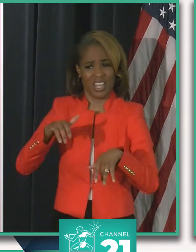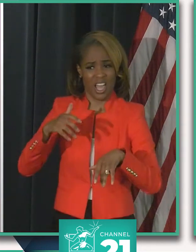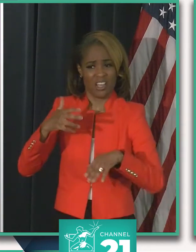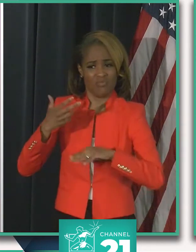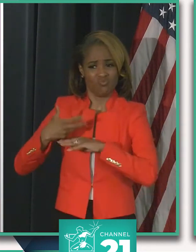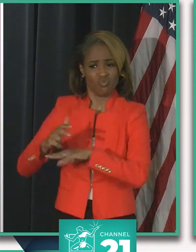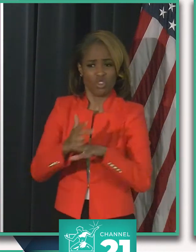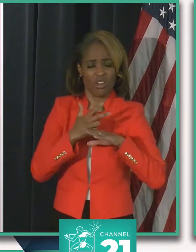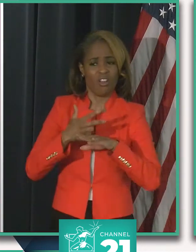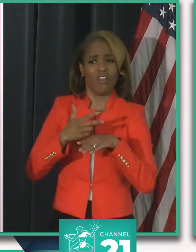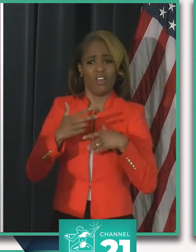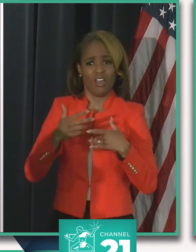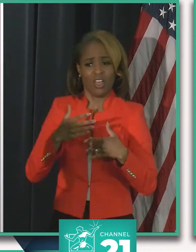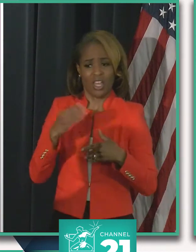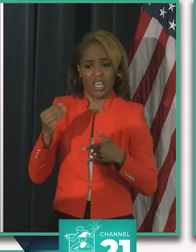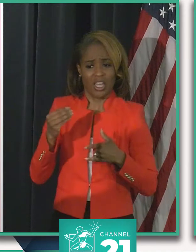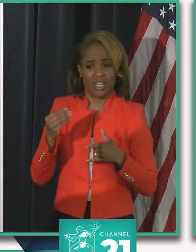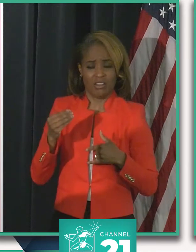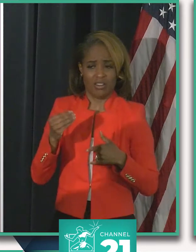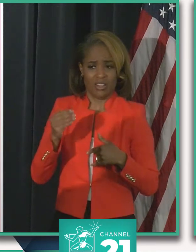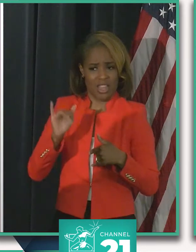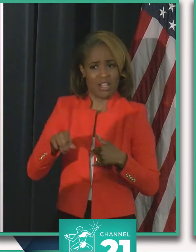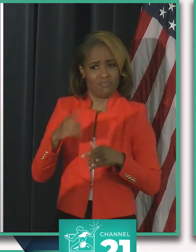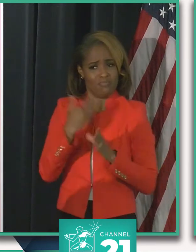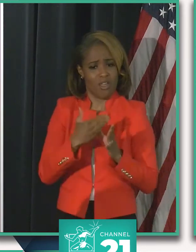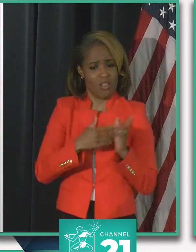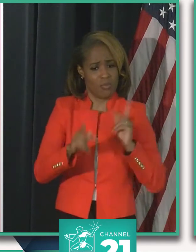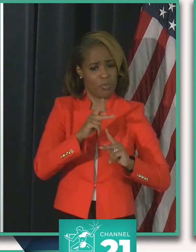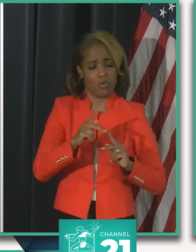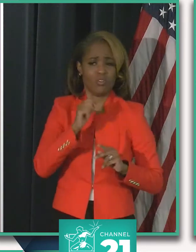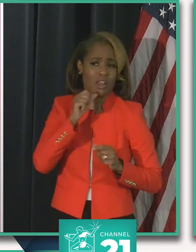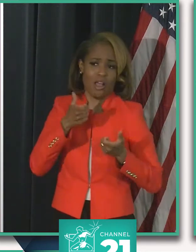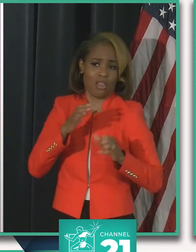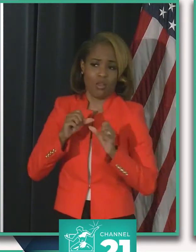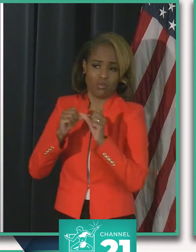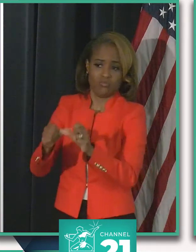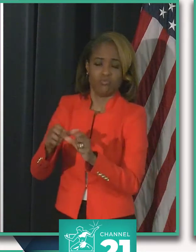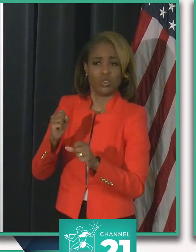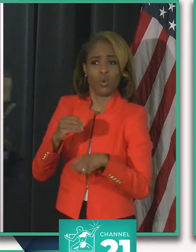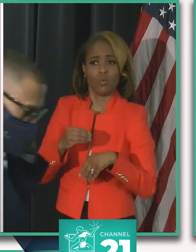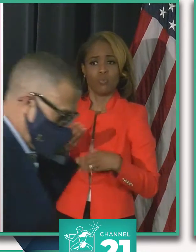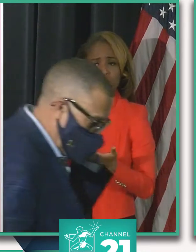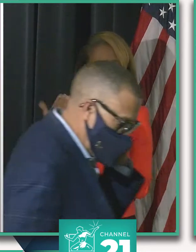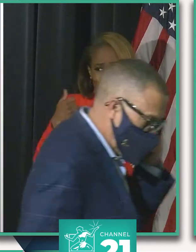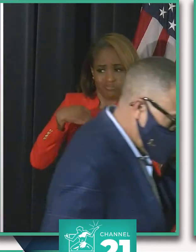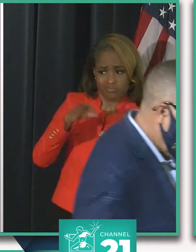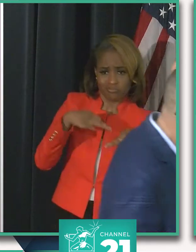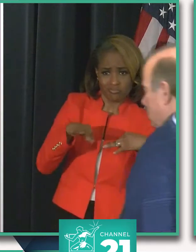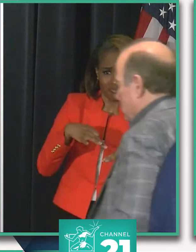really disturbing, and we're not going to let it continue. So chief, why don't you detail your plan for the public?